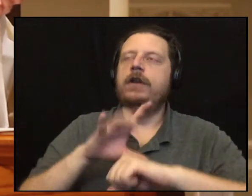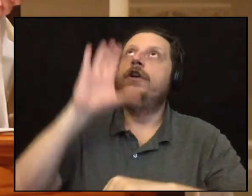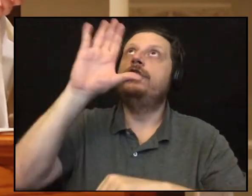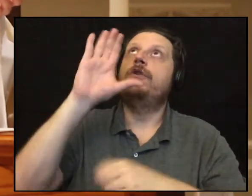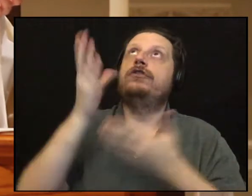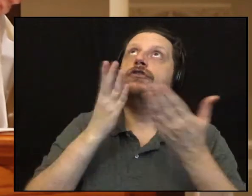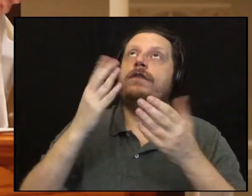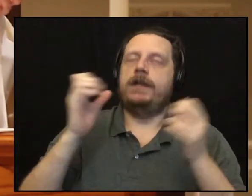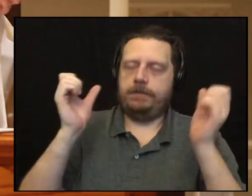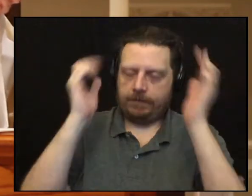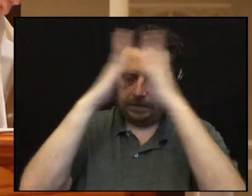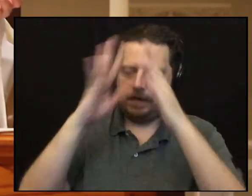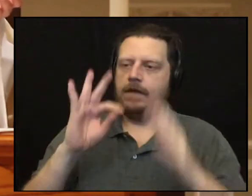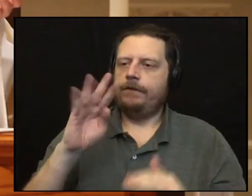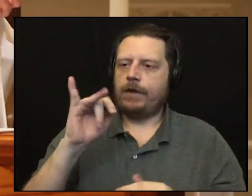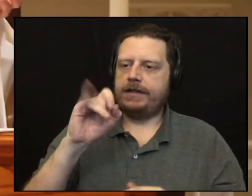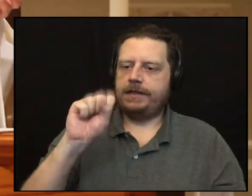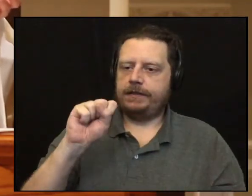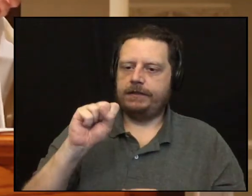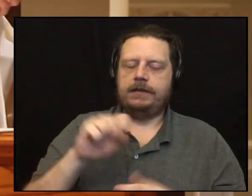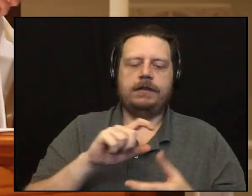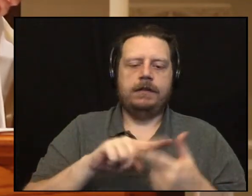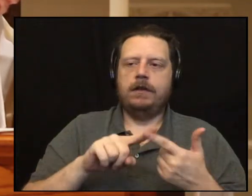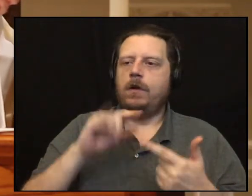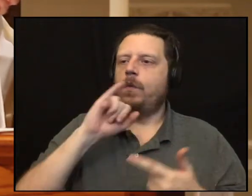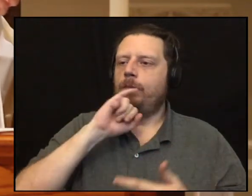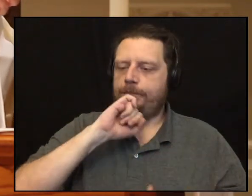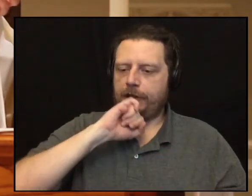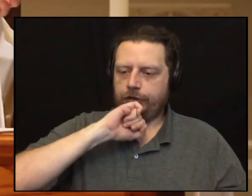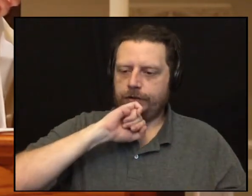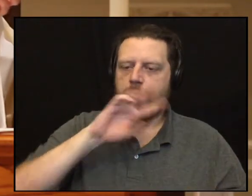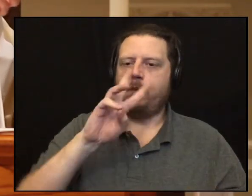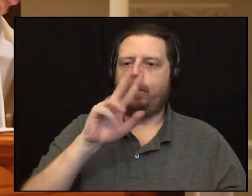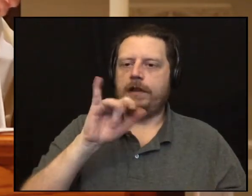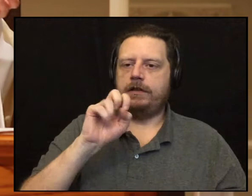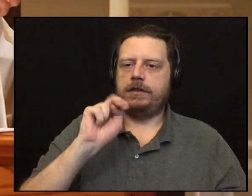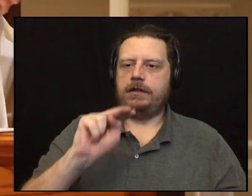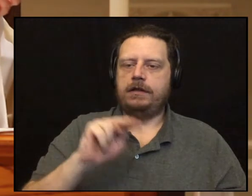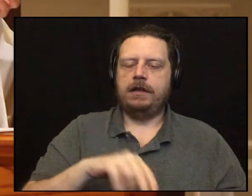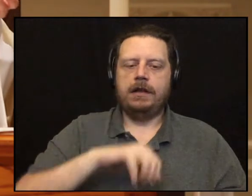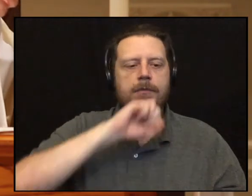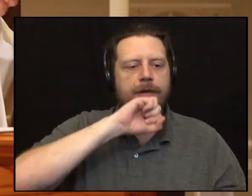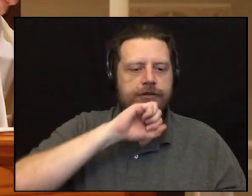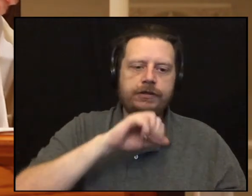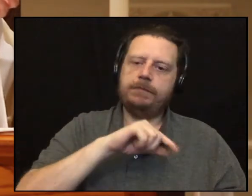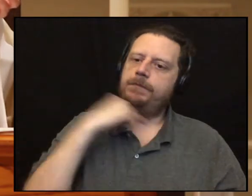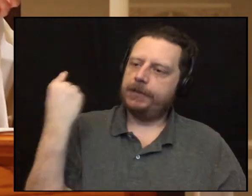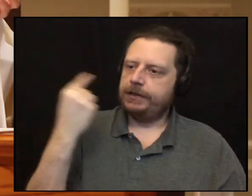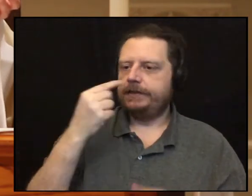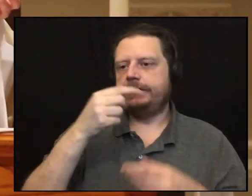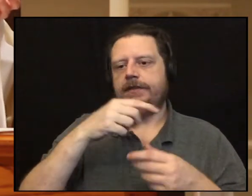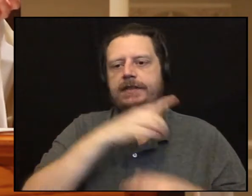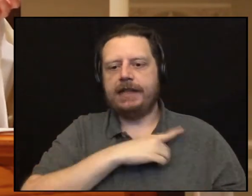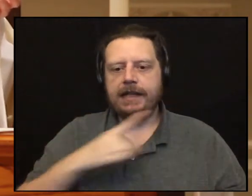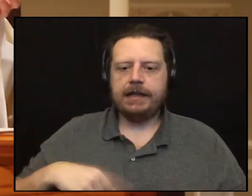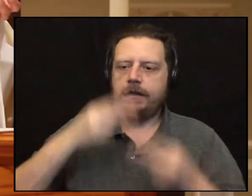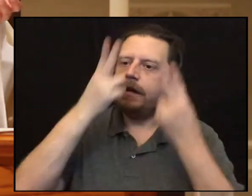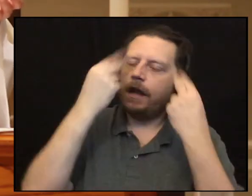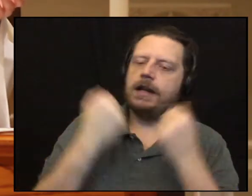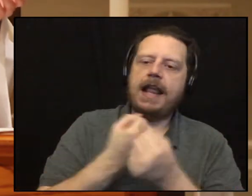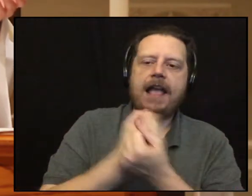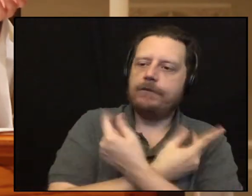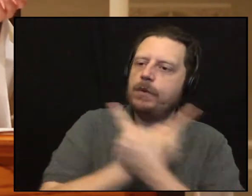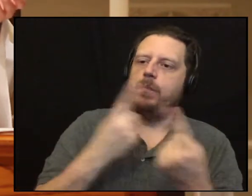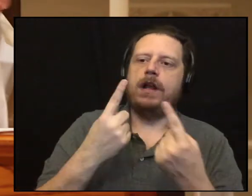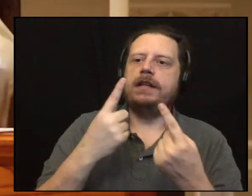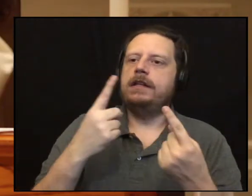our Pope and Wilton our Bishop, the bishops, clergy, and all the religious and entire people that have